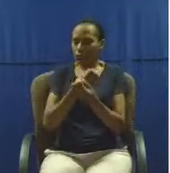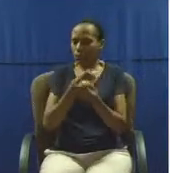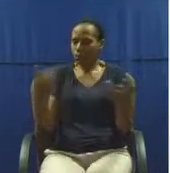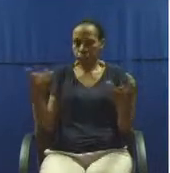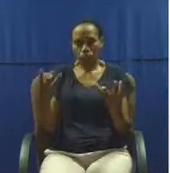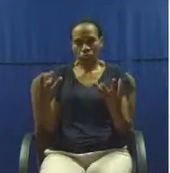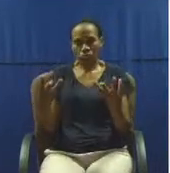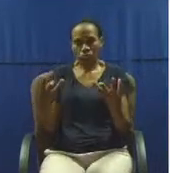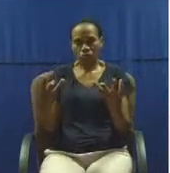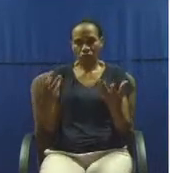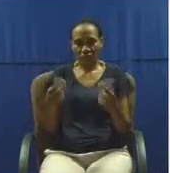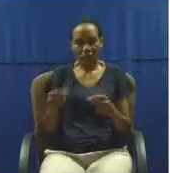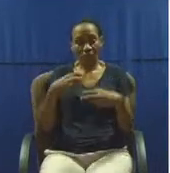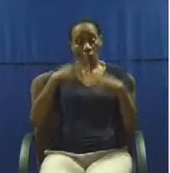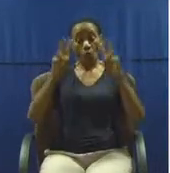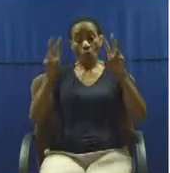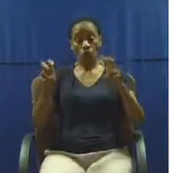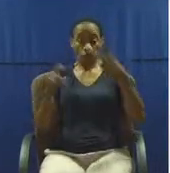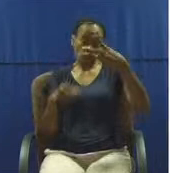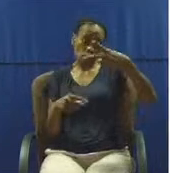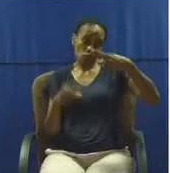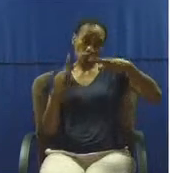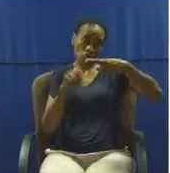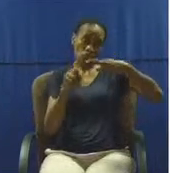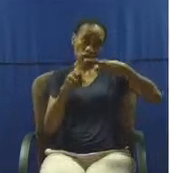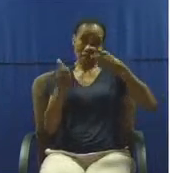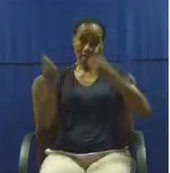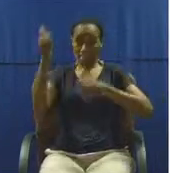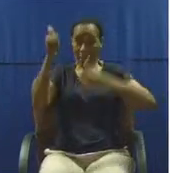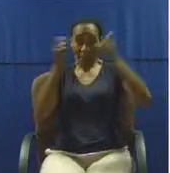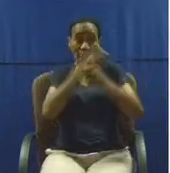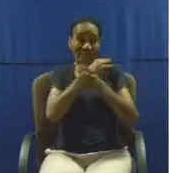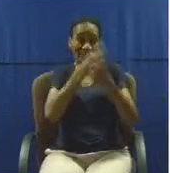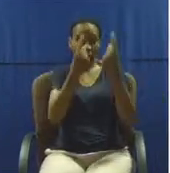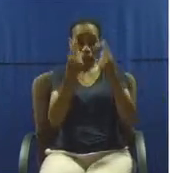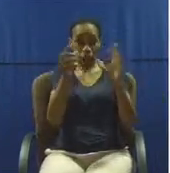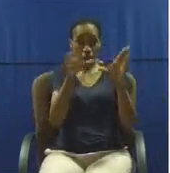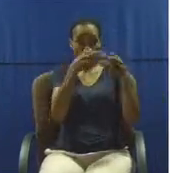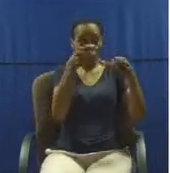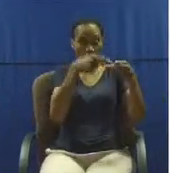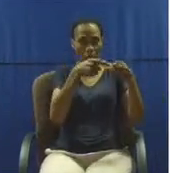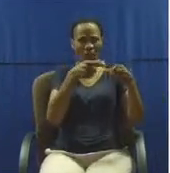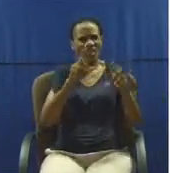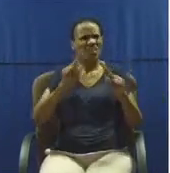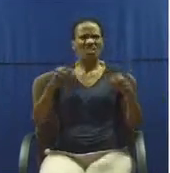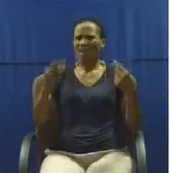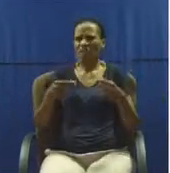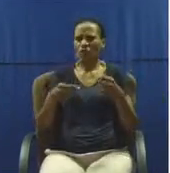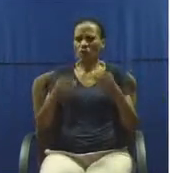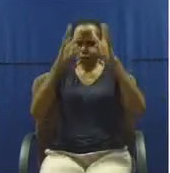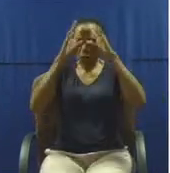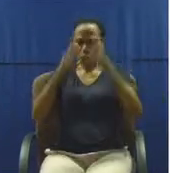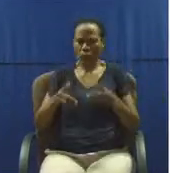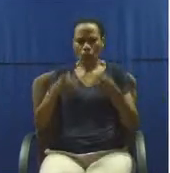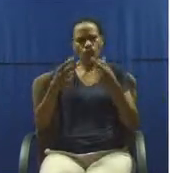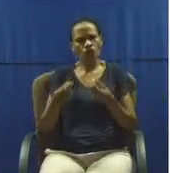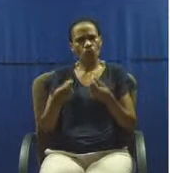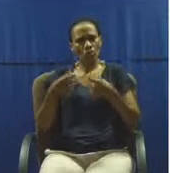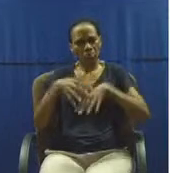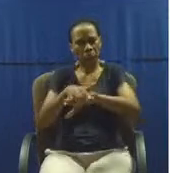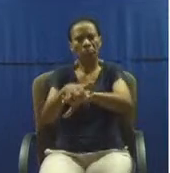you only two of them. It says the executive should not make any operational decisions for the